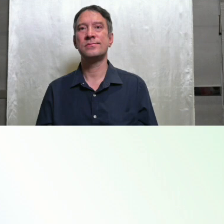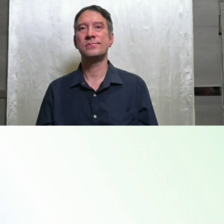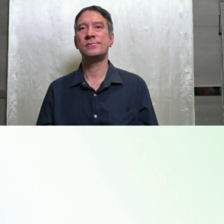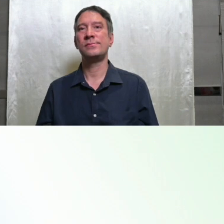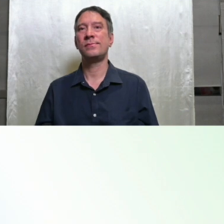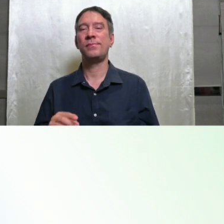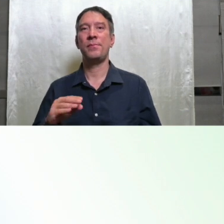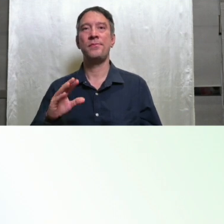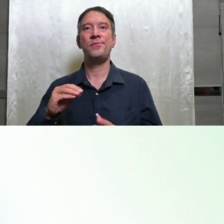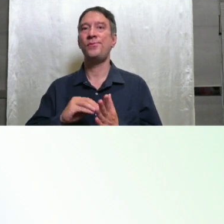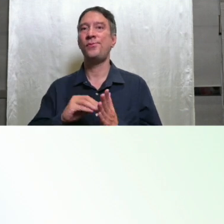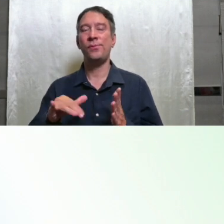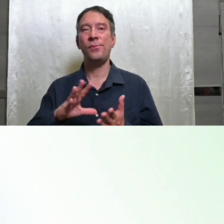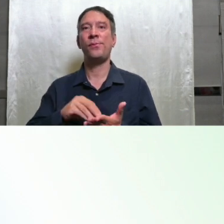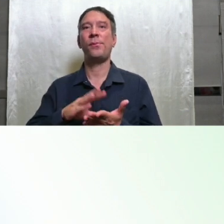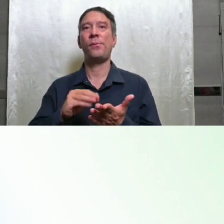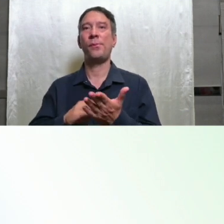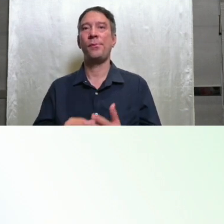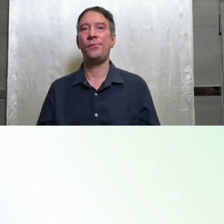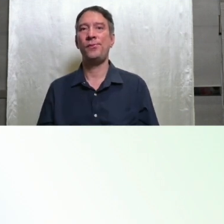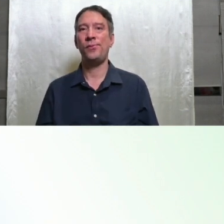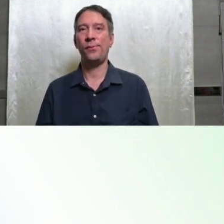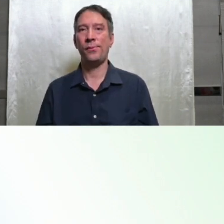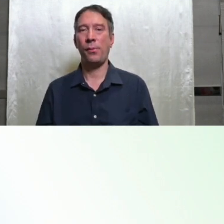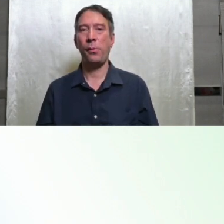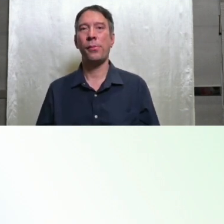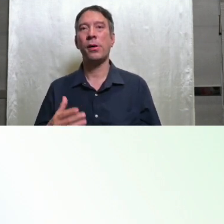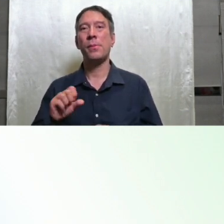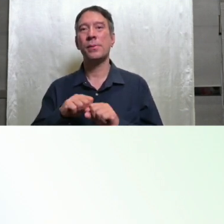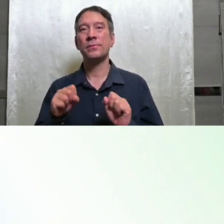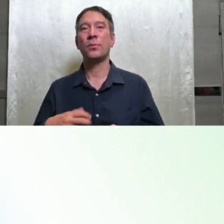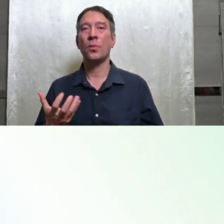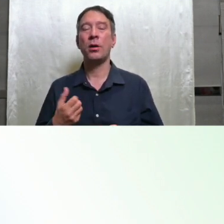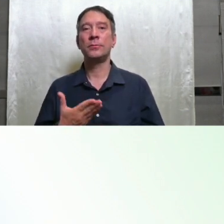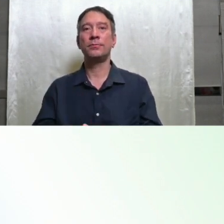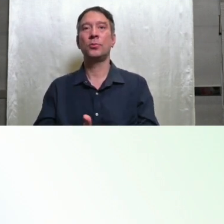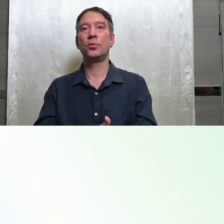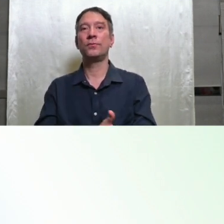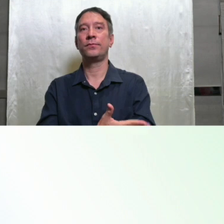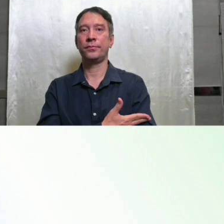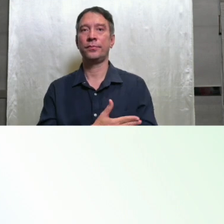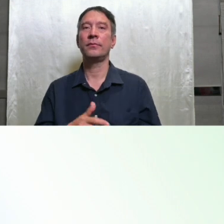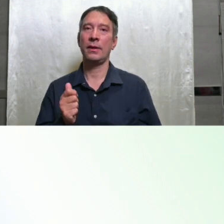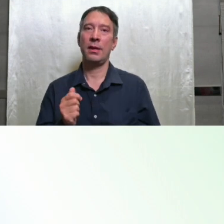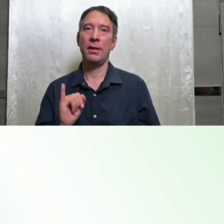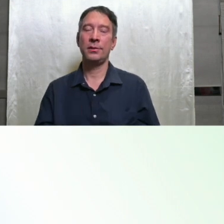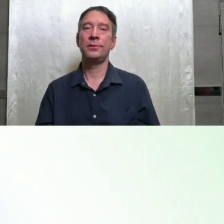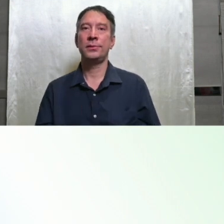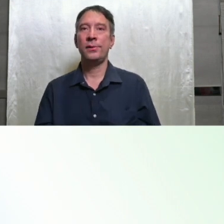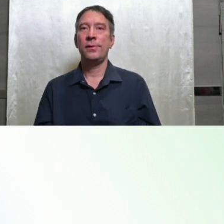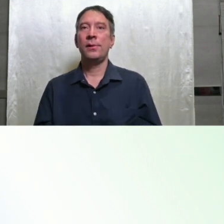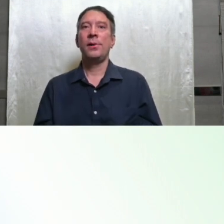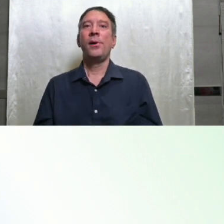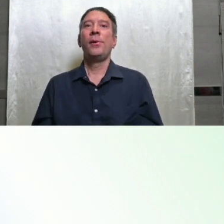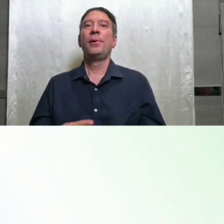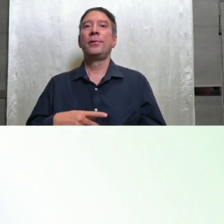that's where Codevary comes in. So it's an AI assistant that is currently focusing on programming, but